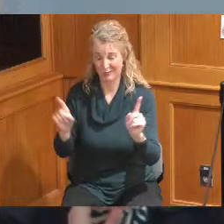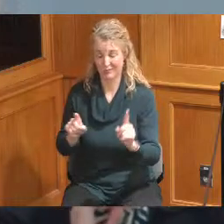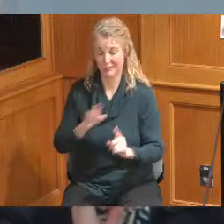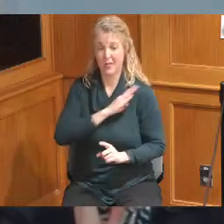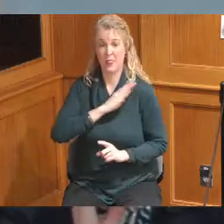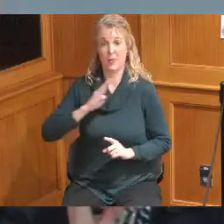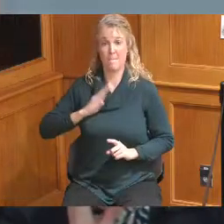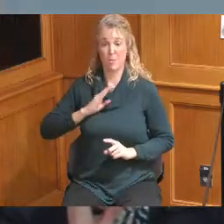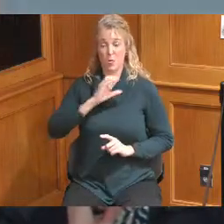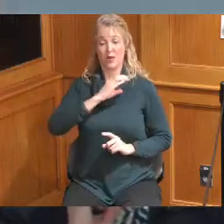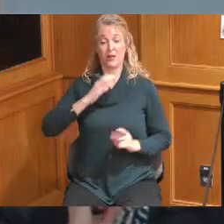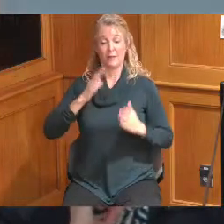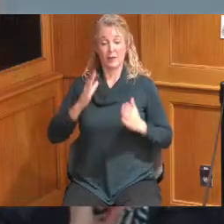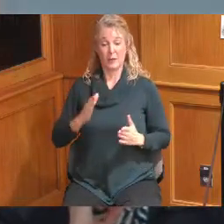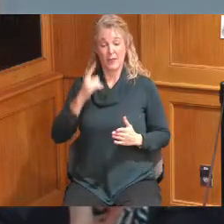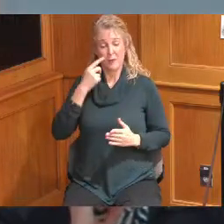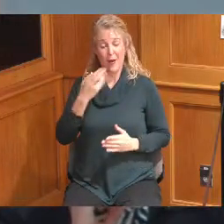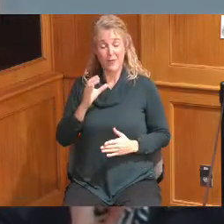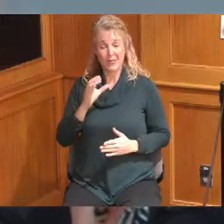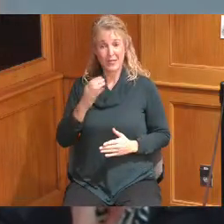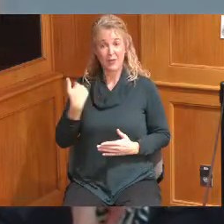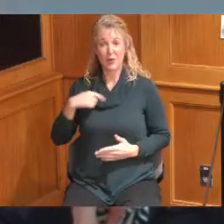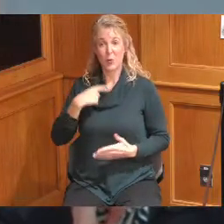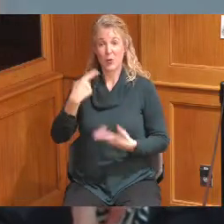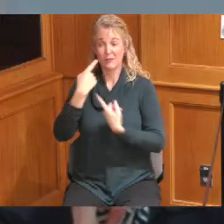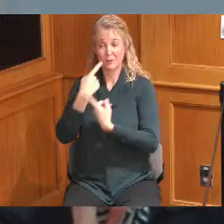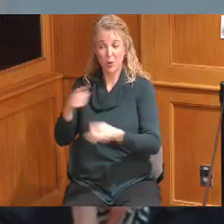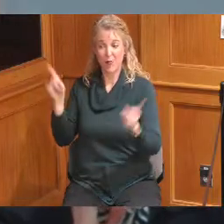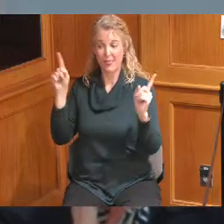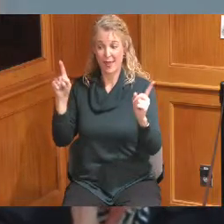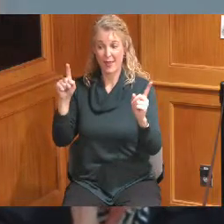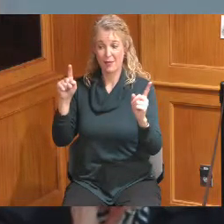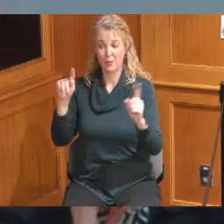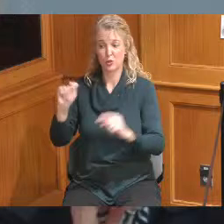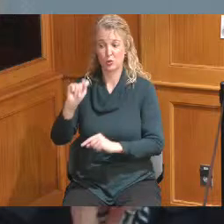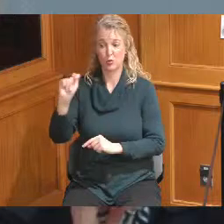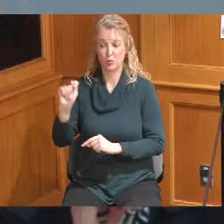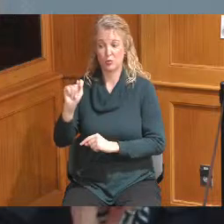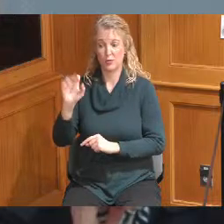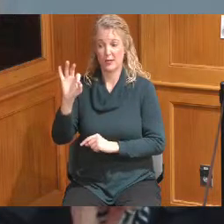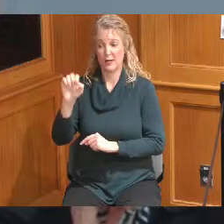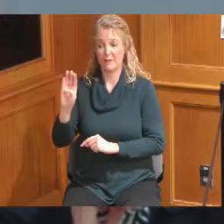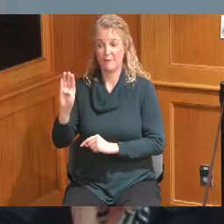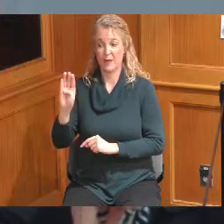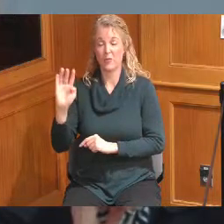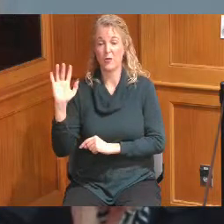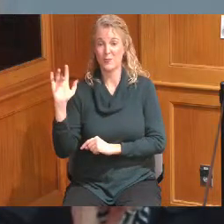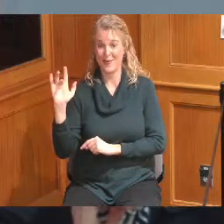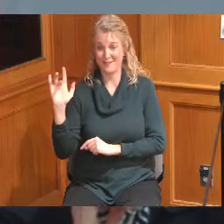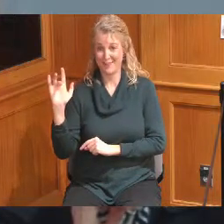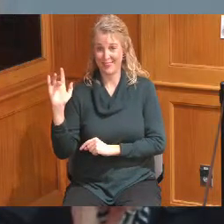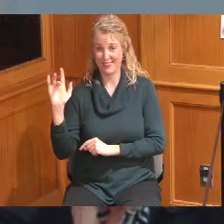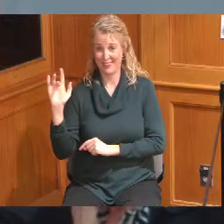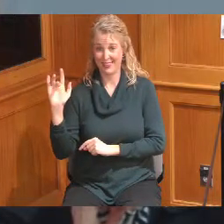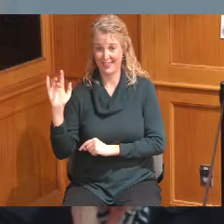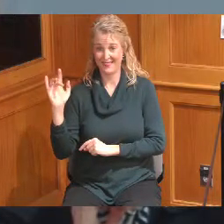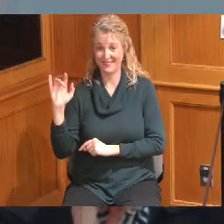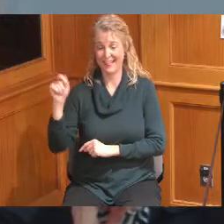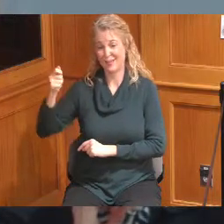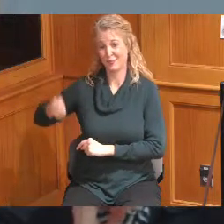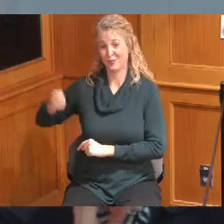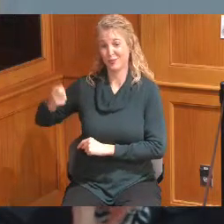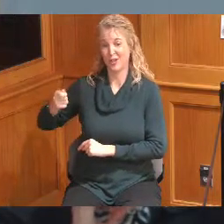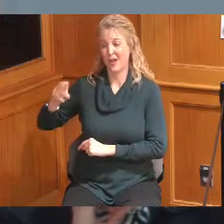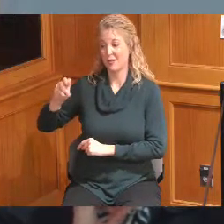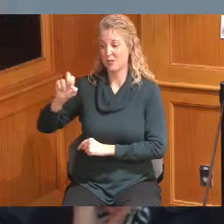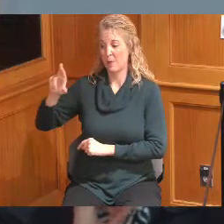County Commissioners of Hamilton County, Ohio, does hereby proclaim Tuesday, February the 25th, as Judge